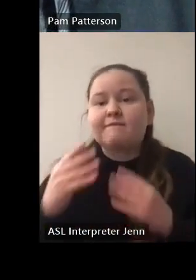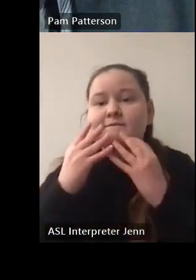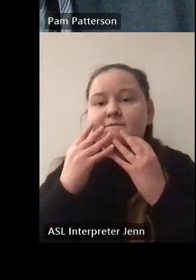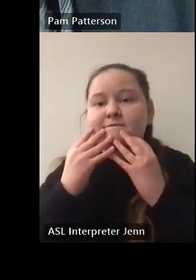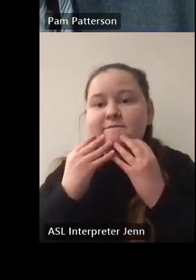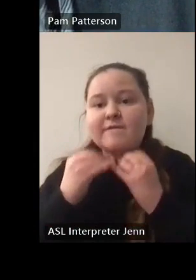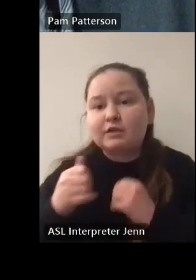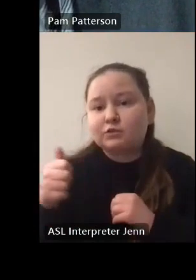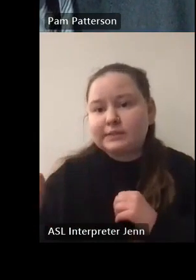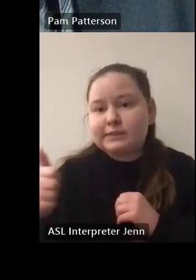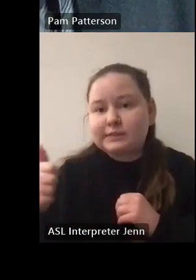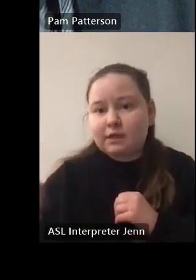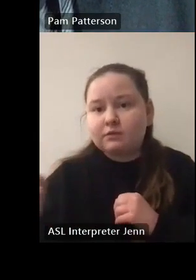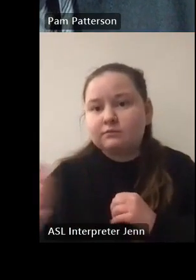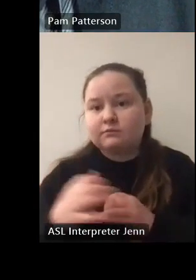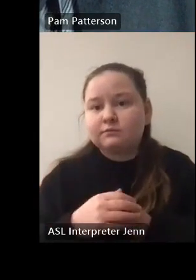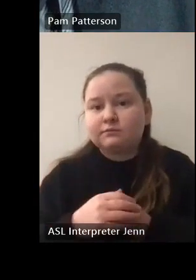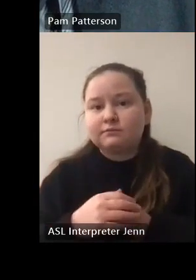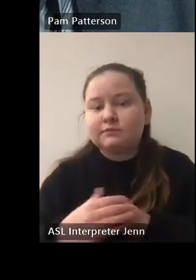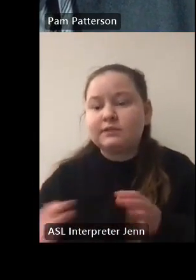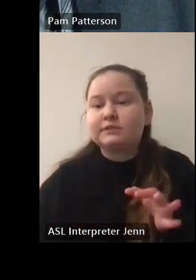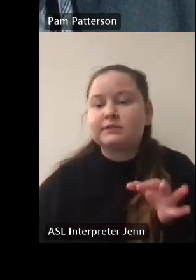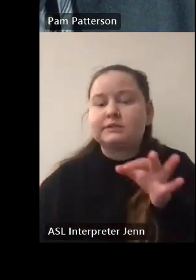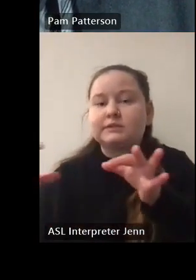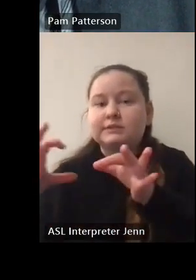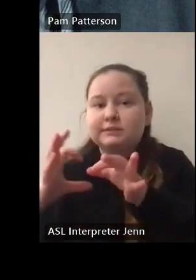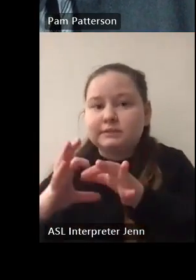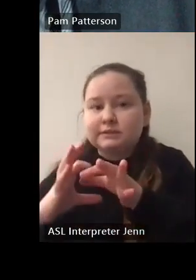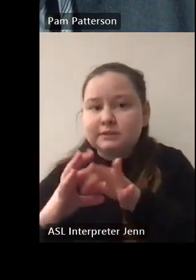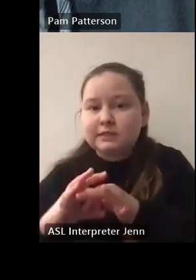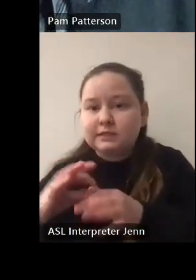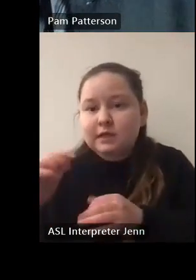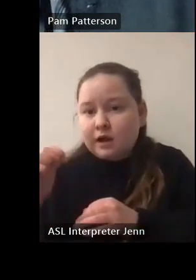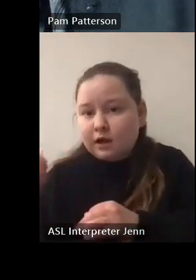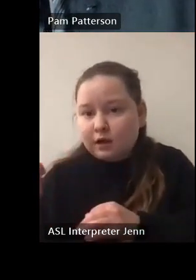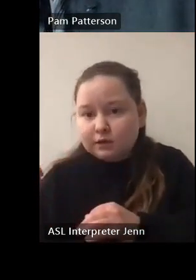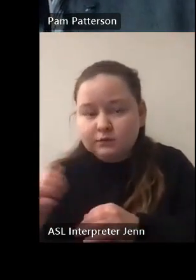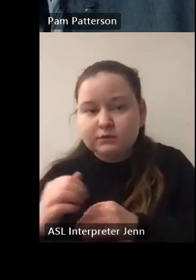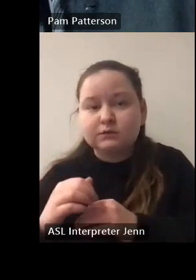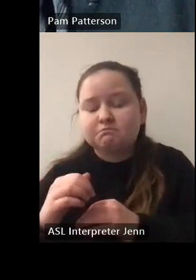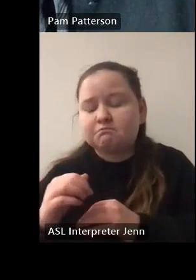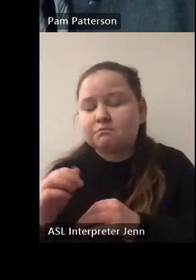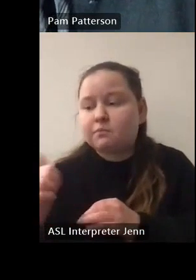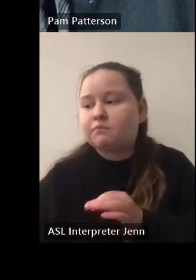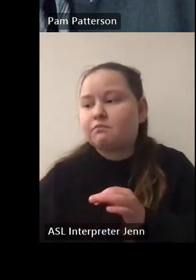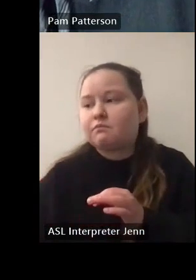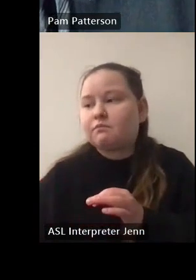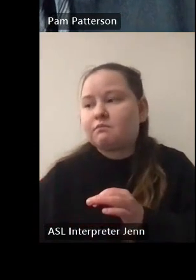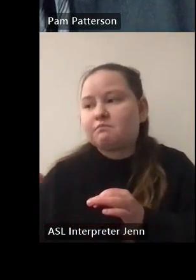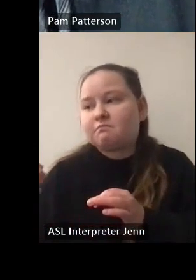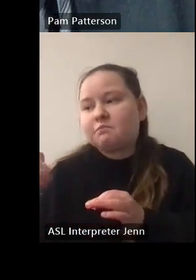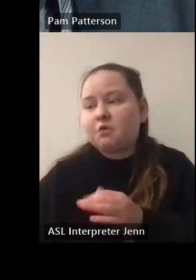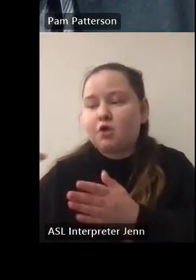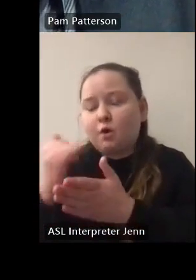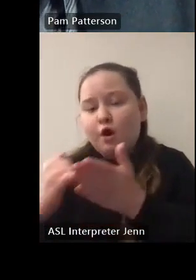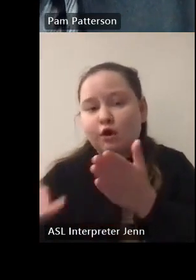right, contributing to further future conceptions of what art is and can